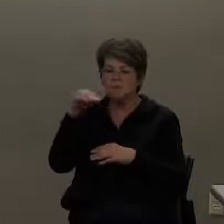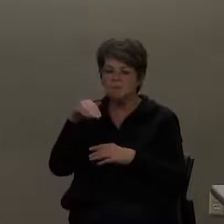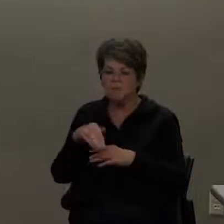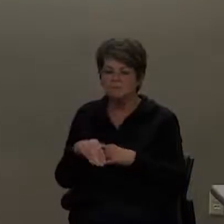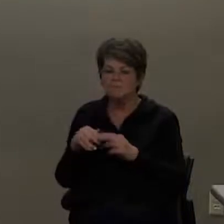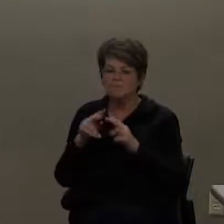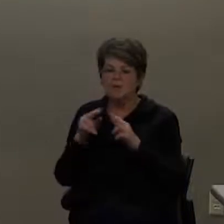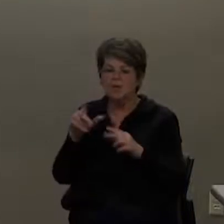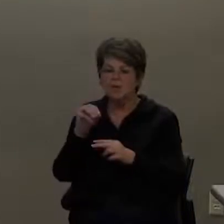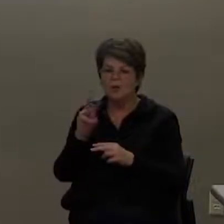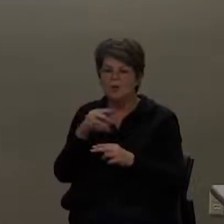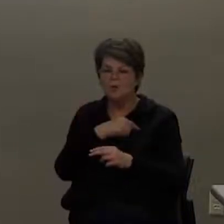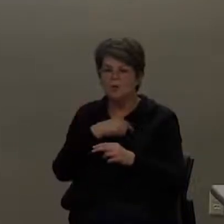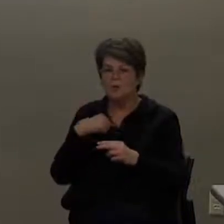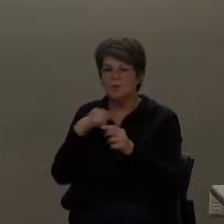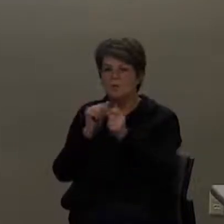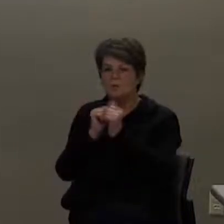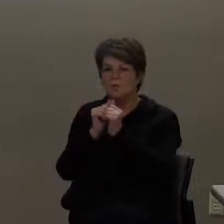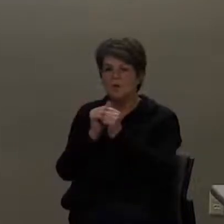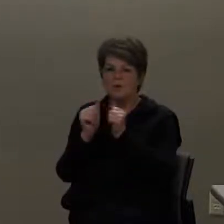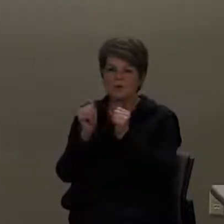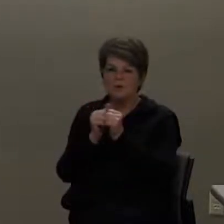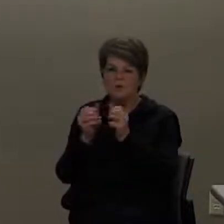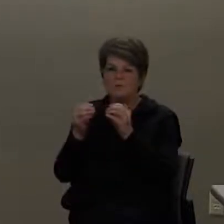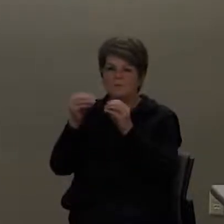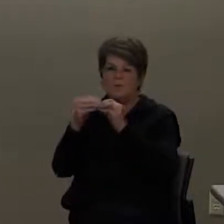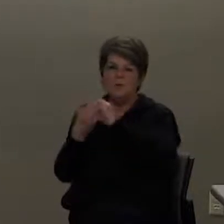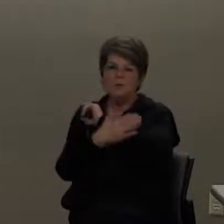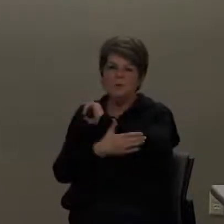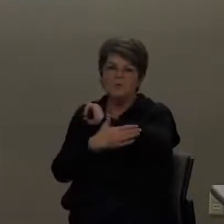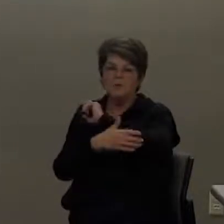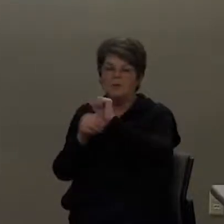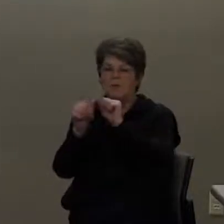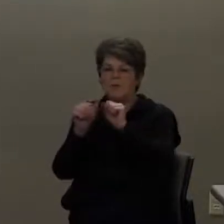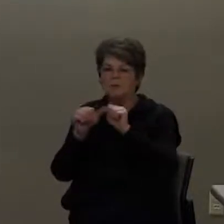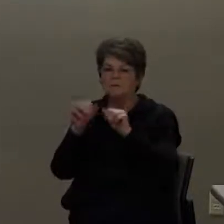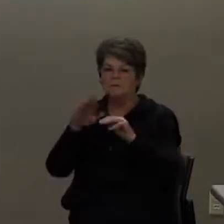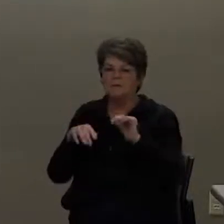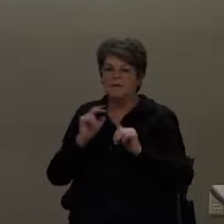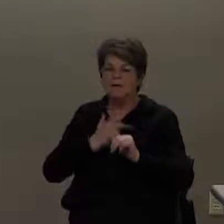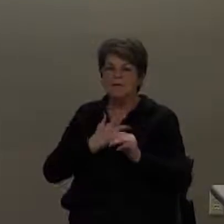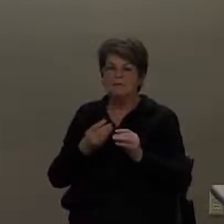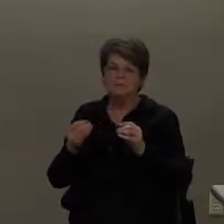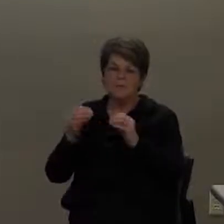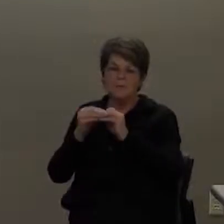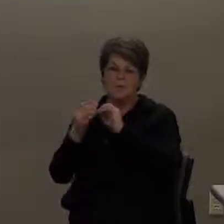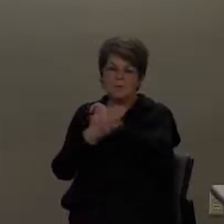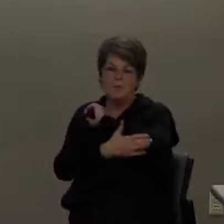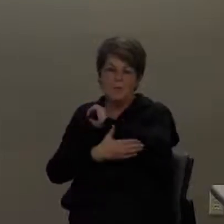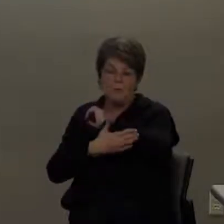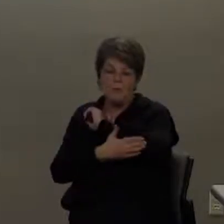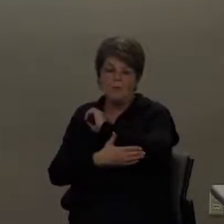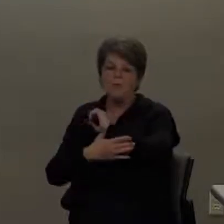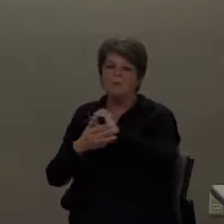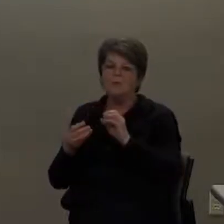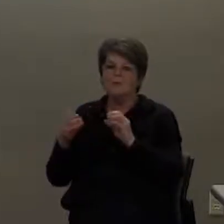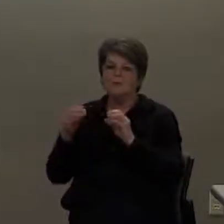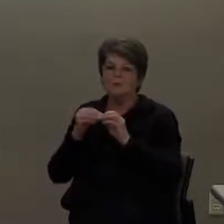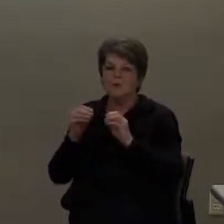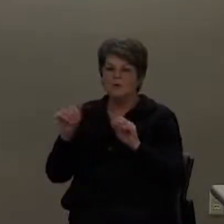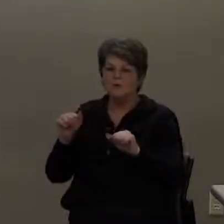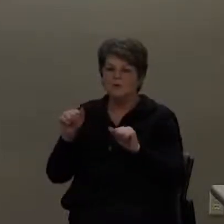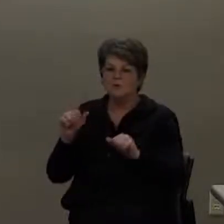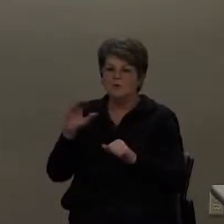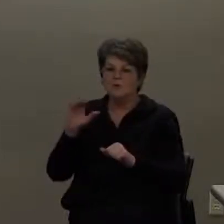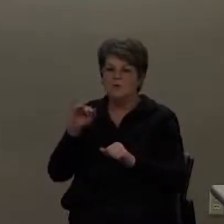fairly low, and we're competitive with even more rural areas than us. You would argue the more urban the community gets, the more incidents of potential